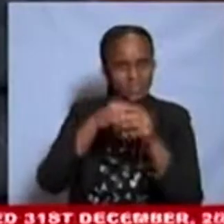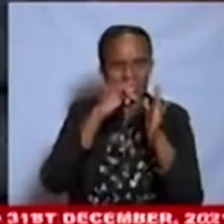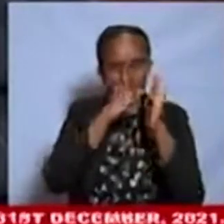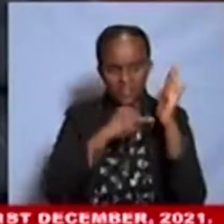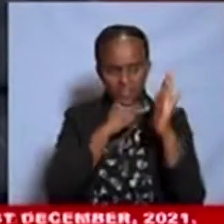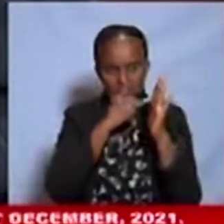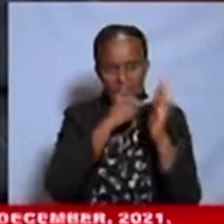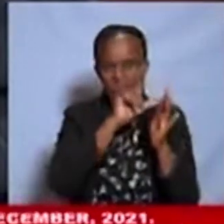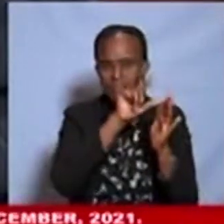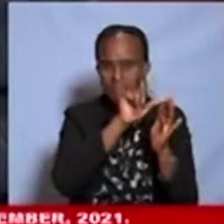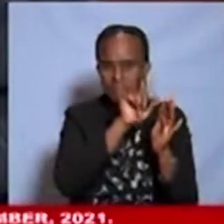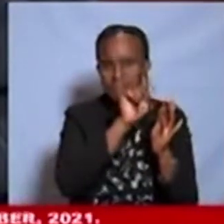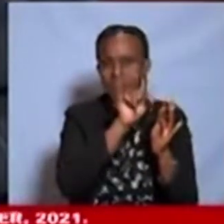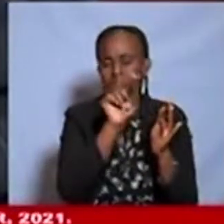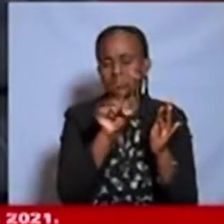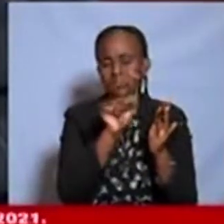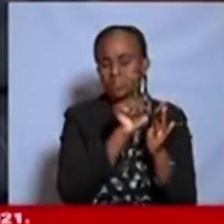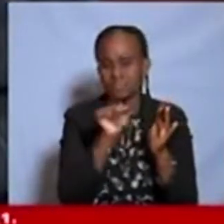January 2022.